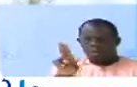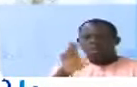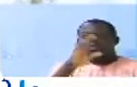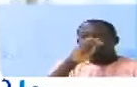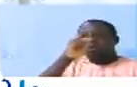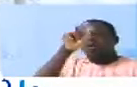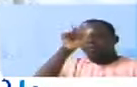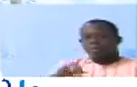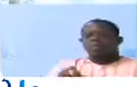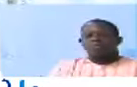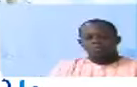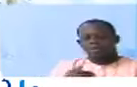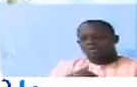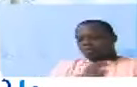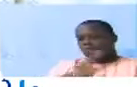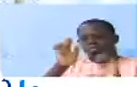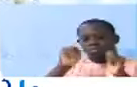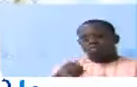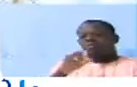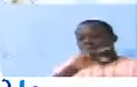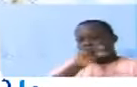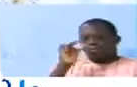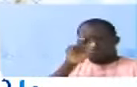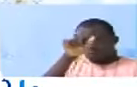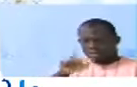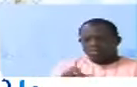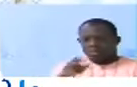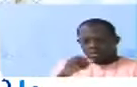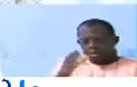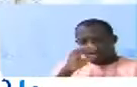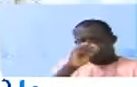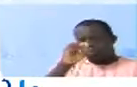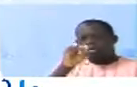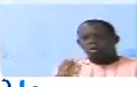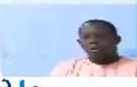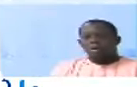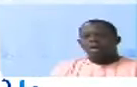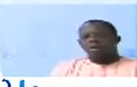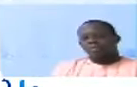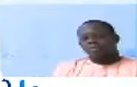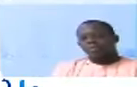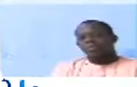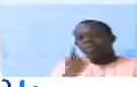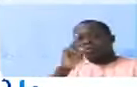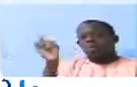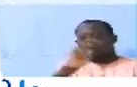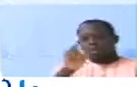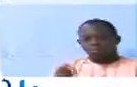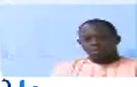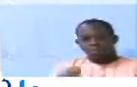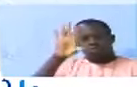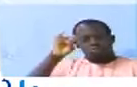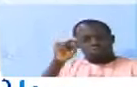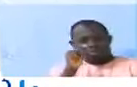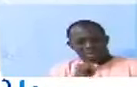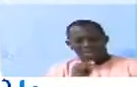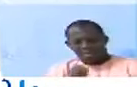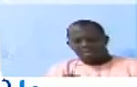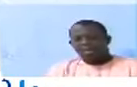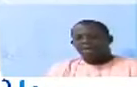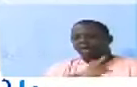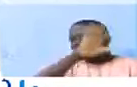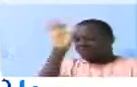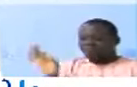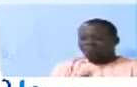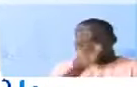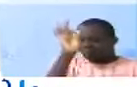someone, I will not name the person's name. But what he did there was really,